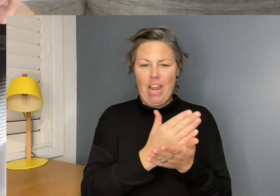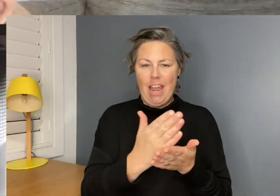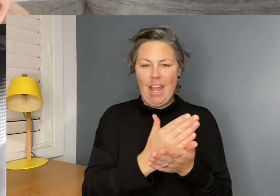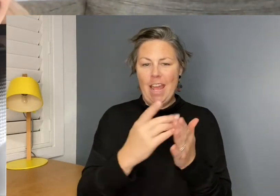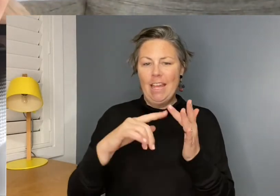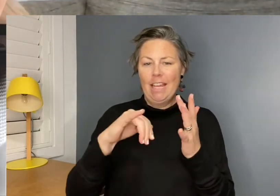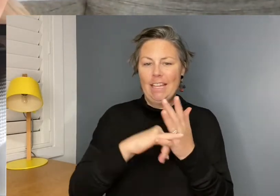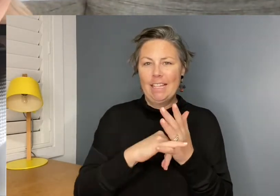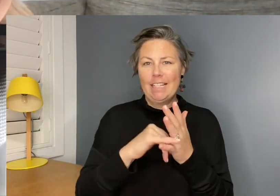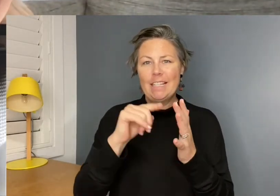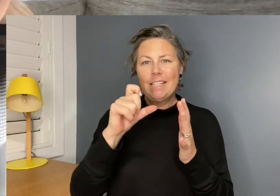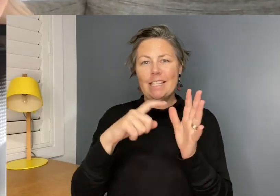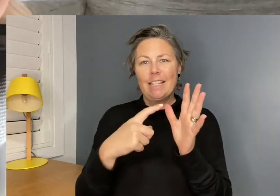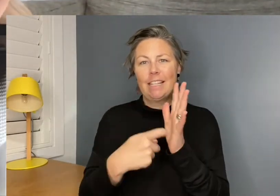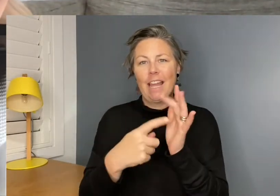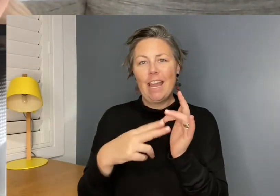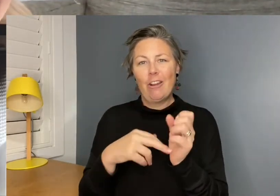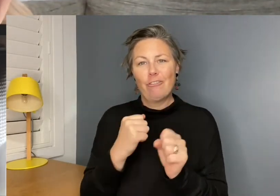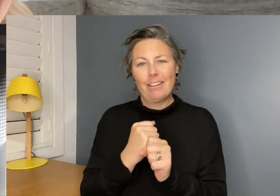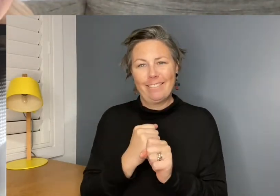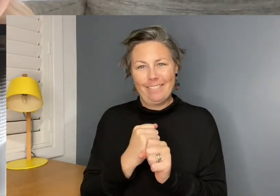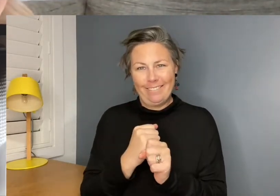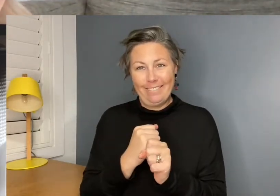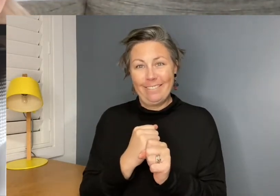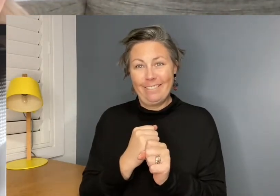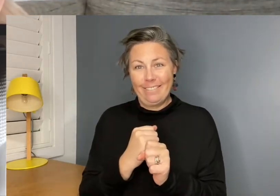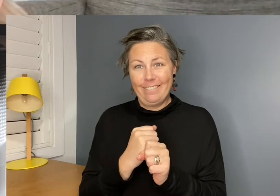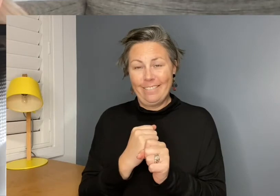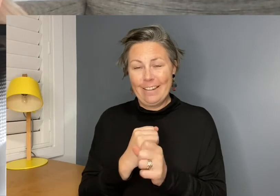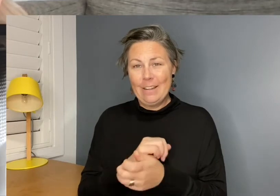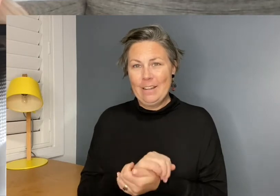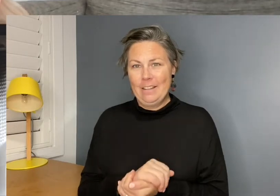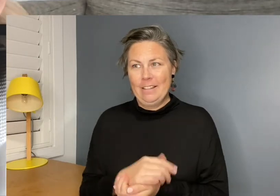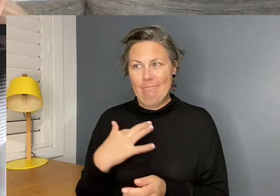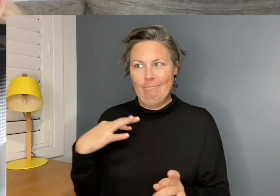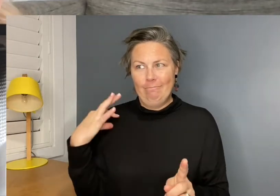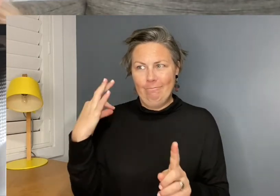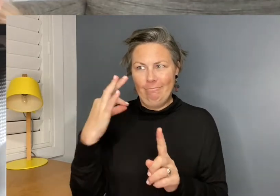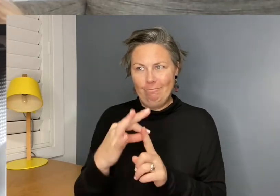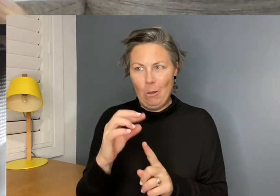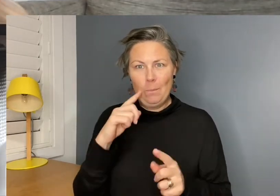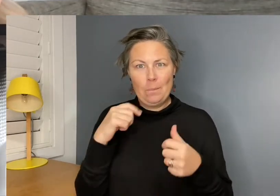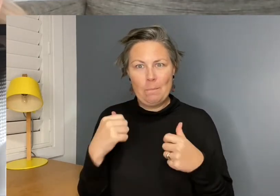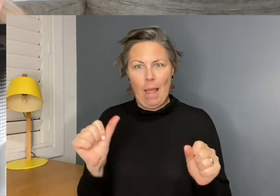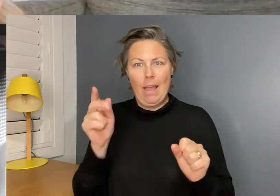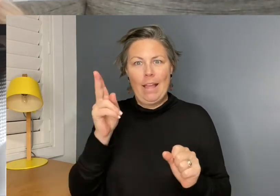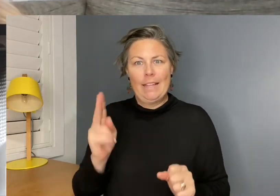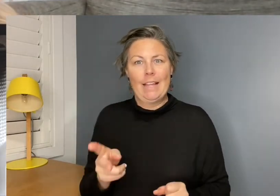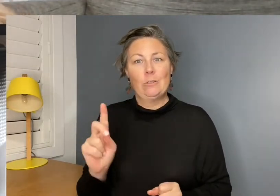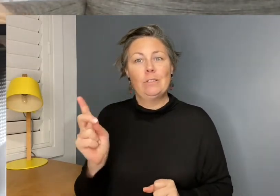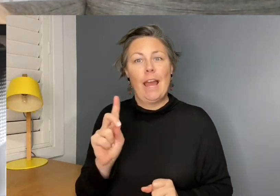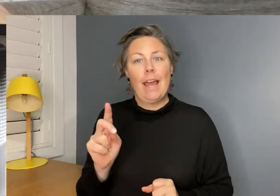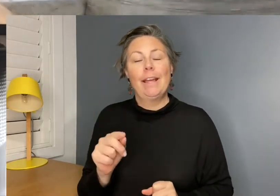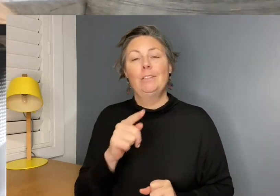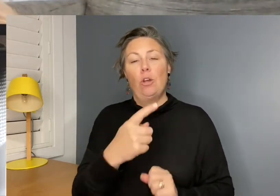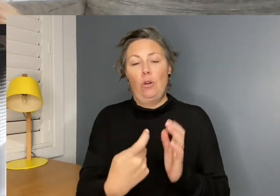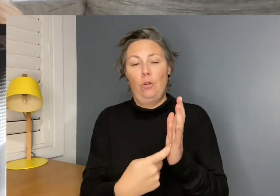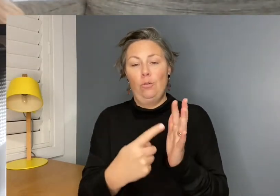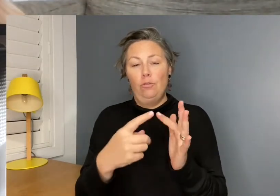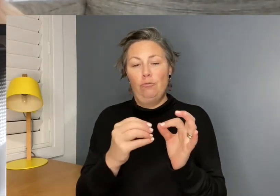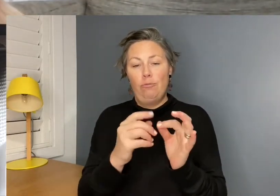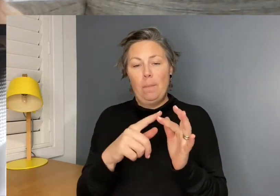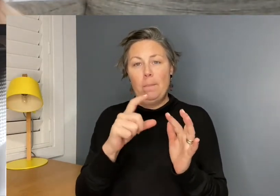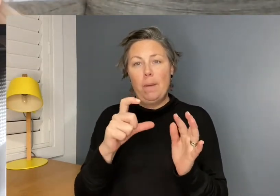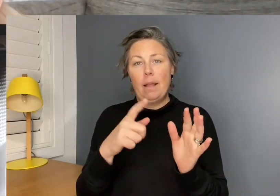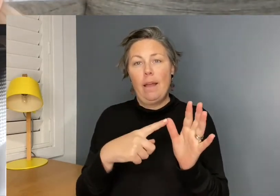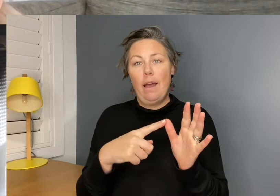minute, but we are pretty pumped as we're going to be doing a sharing is caring today, and we'll be chatting to Rebecca Edwards.